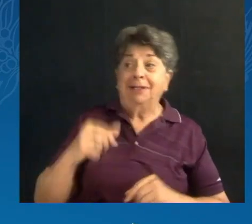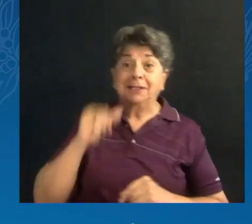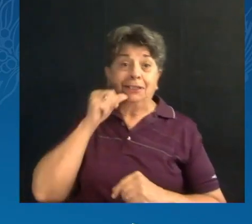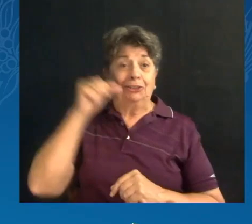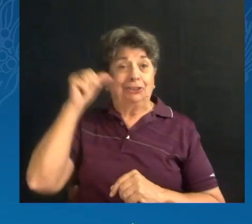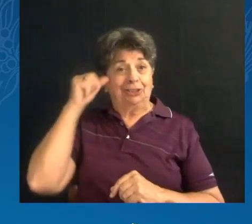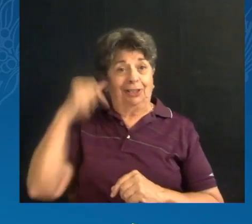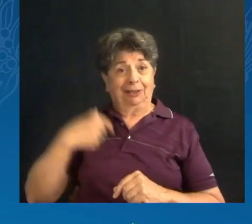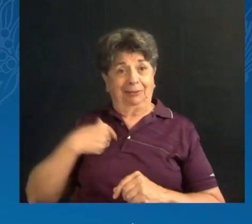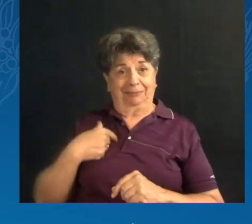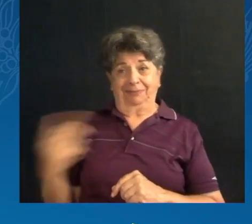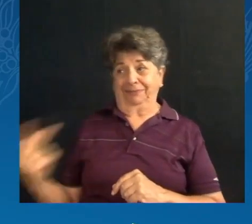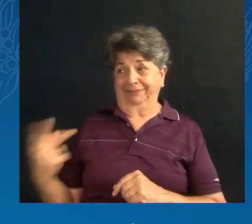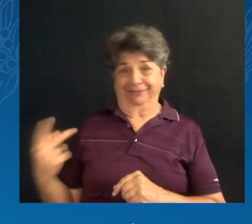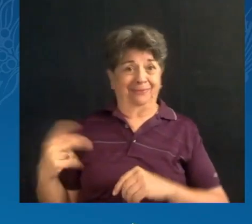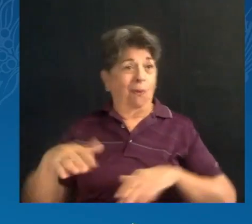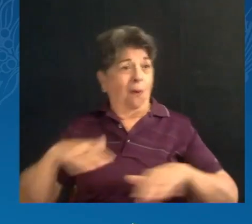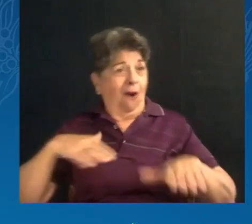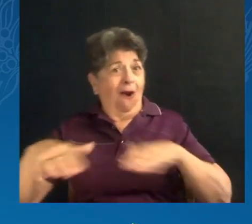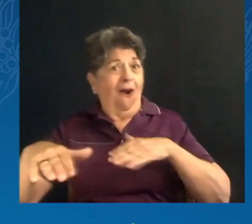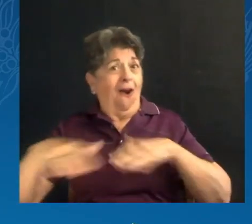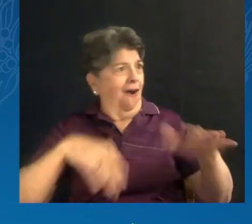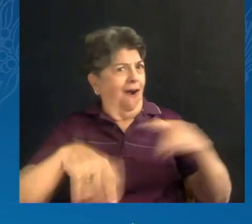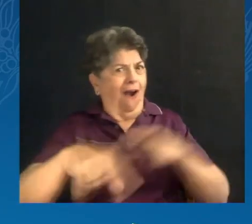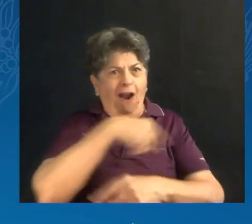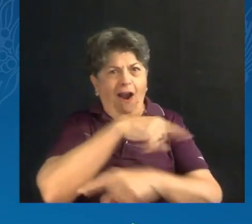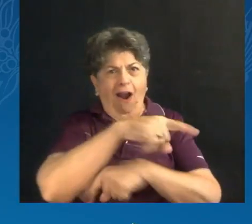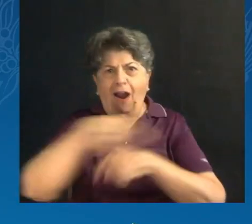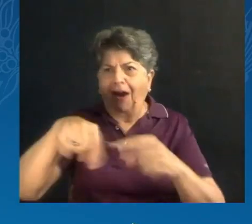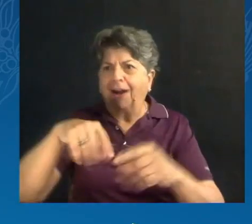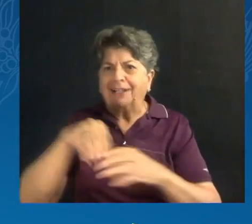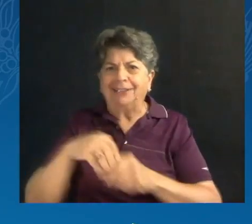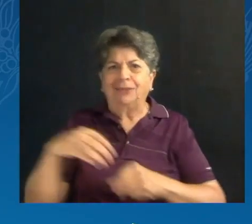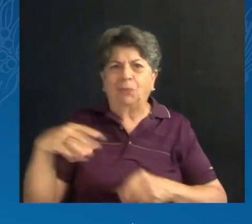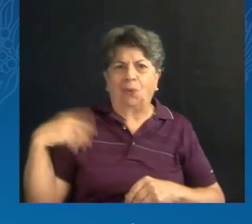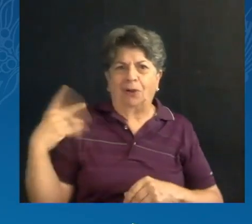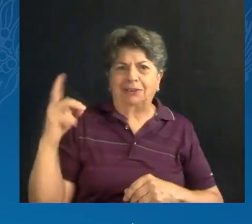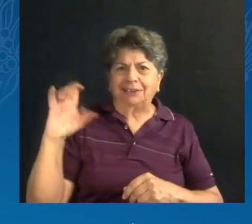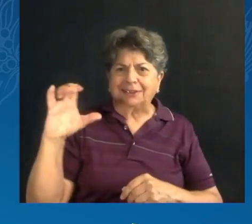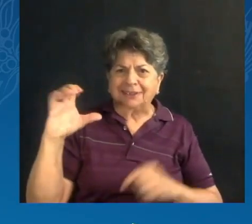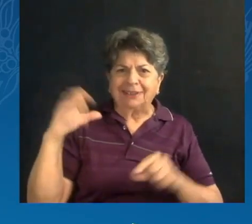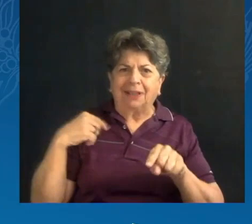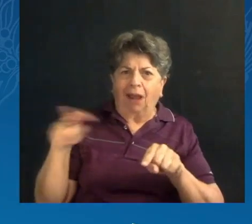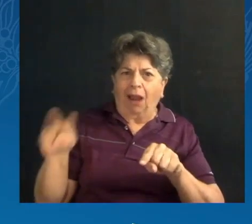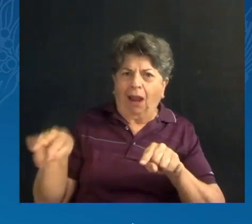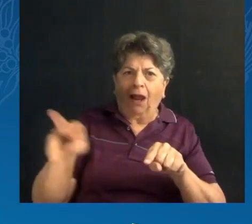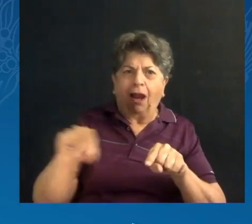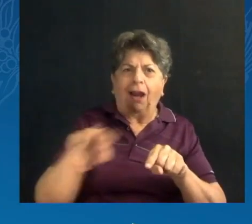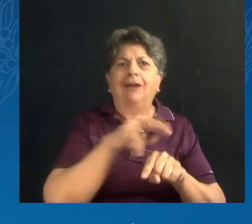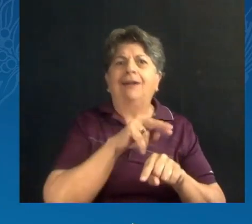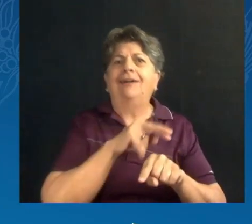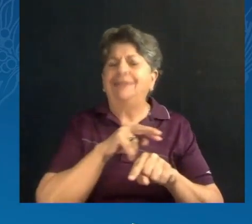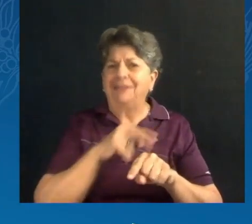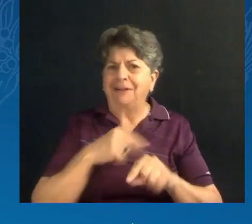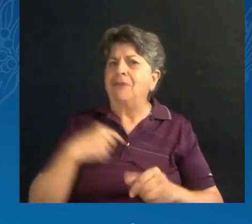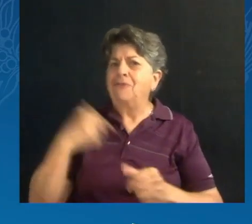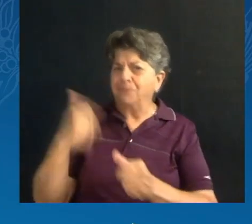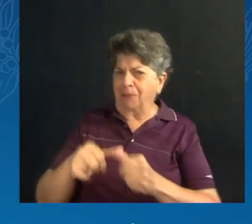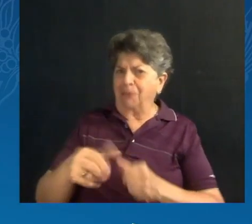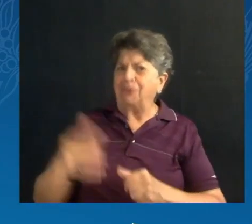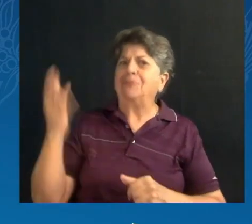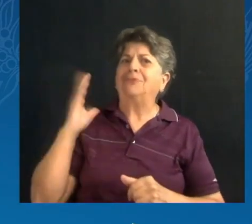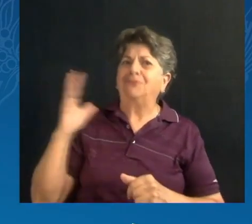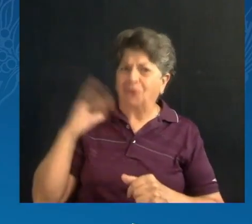So I look forward to catching up with some of my friends. Next time, I hope to visit Cambridge and drop by Harvard Kennedy School. I hope